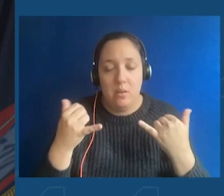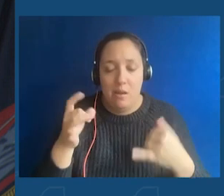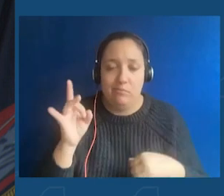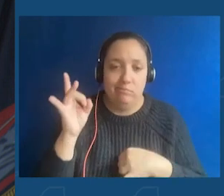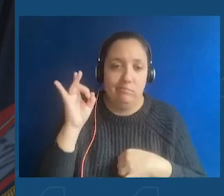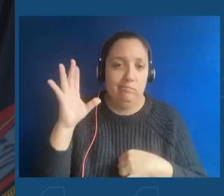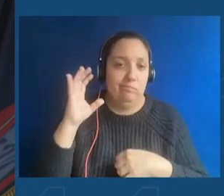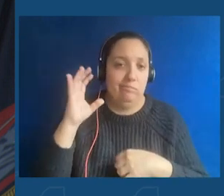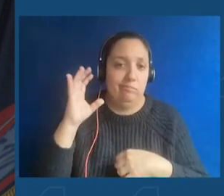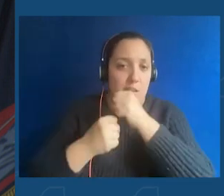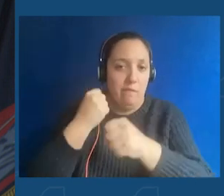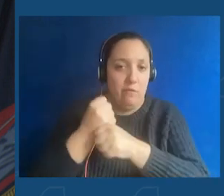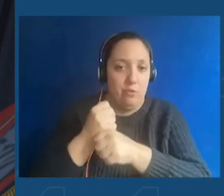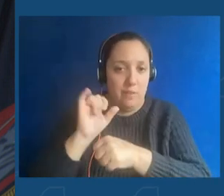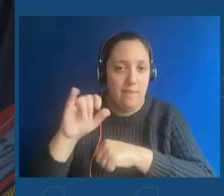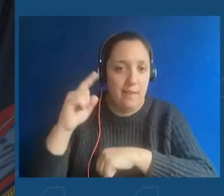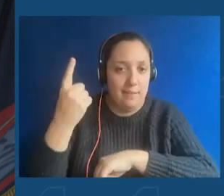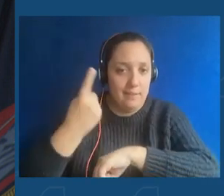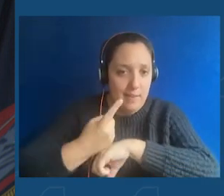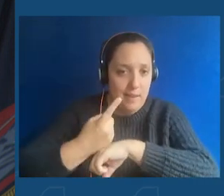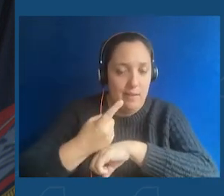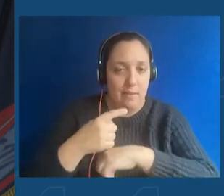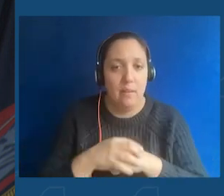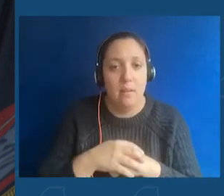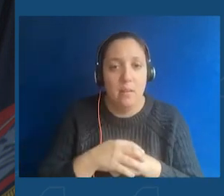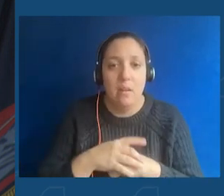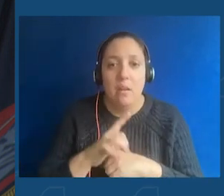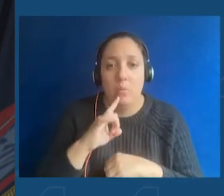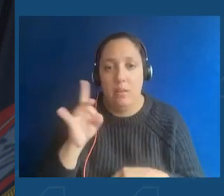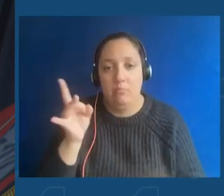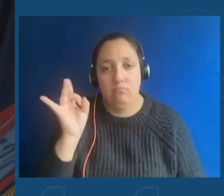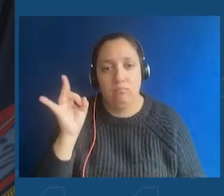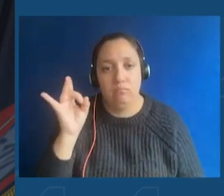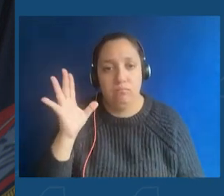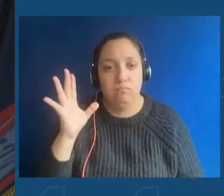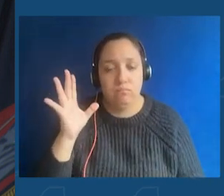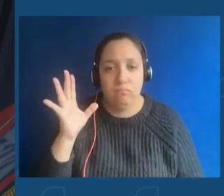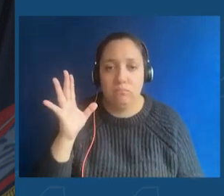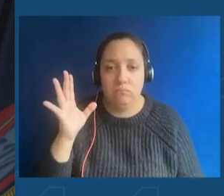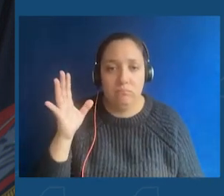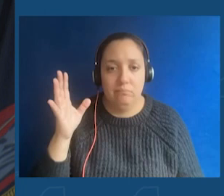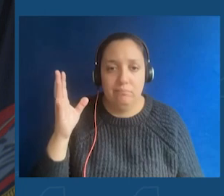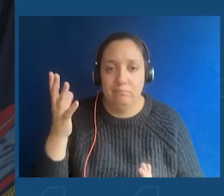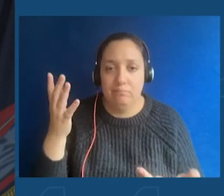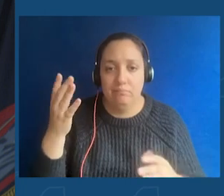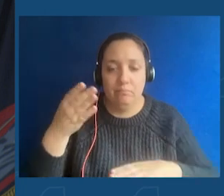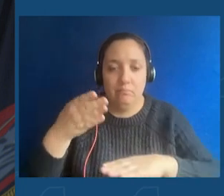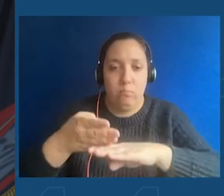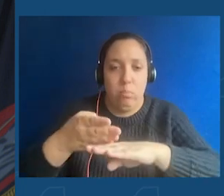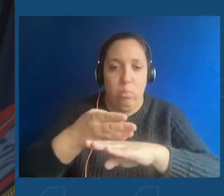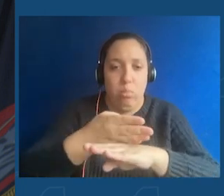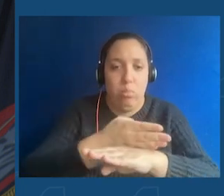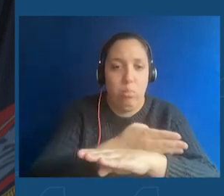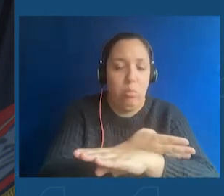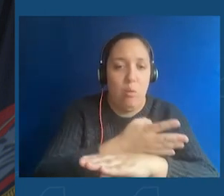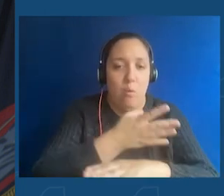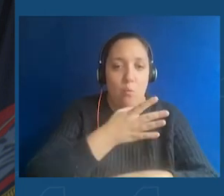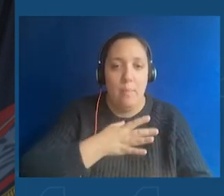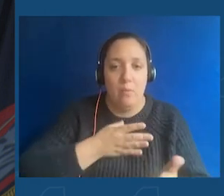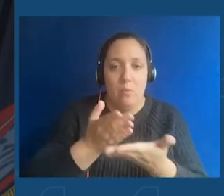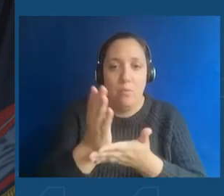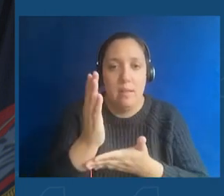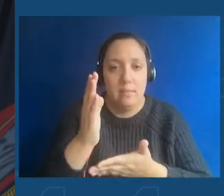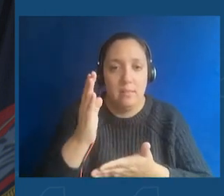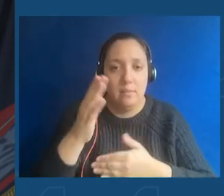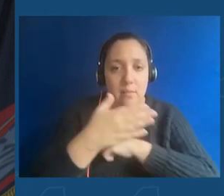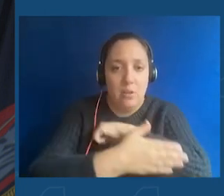date, the date of a shameful regression of women's rights in this country. And 1 year